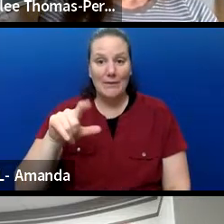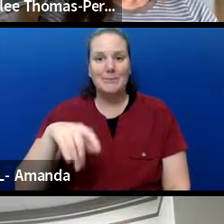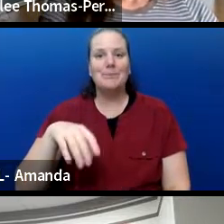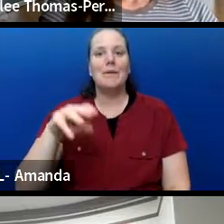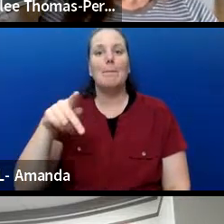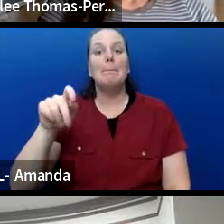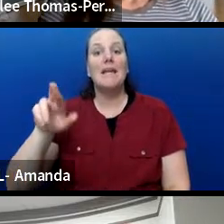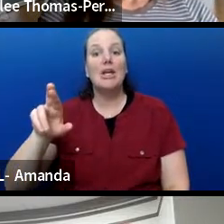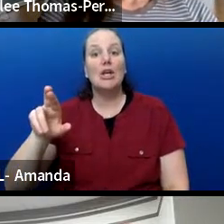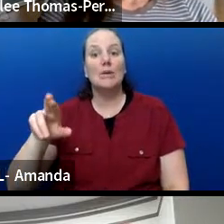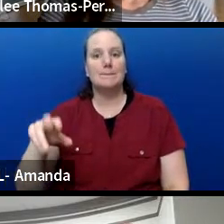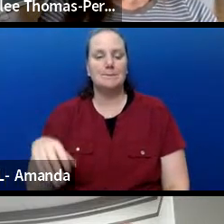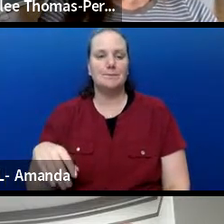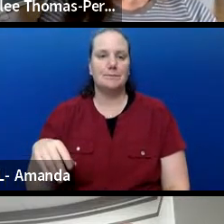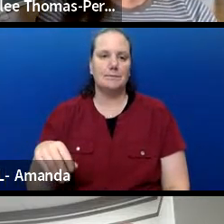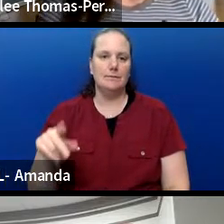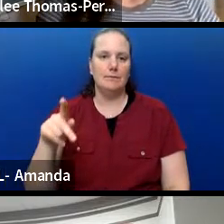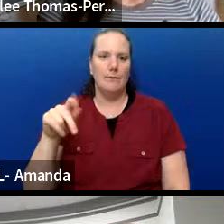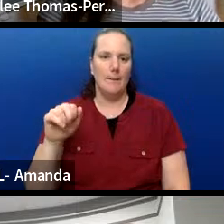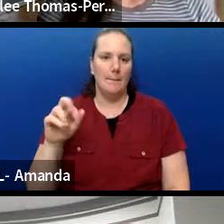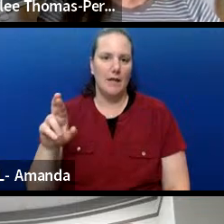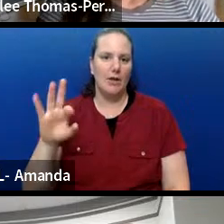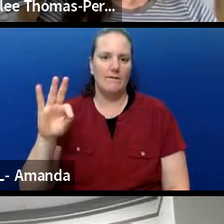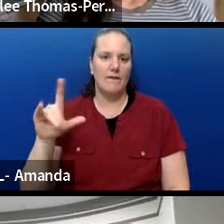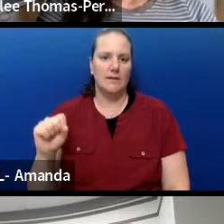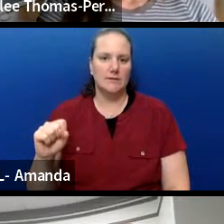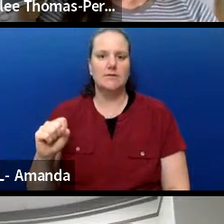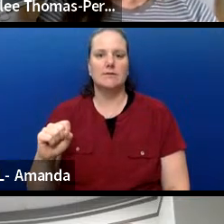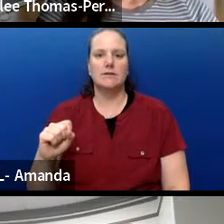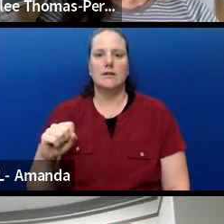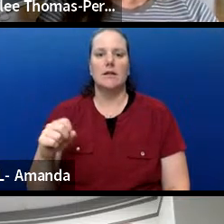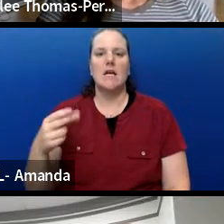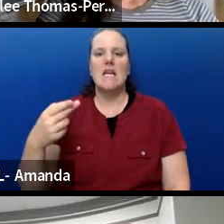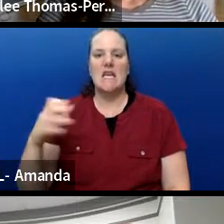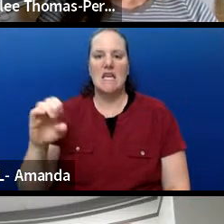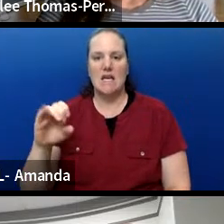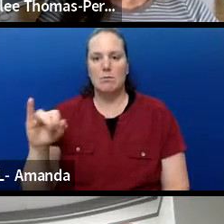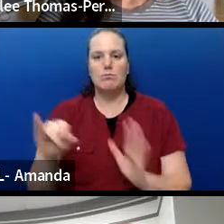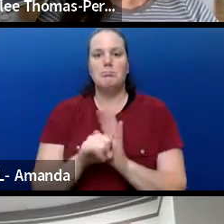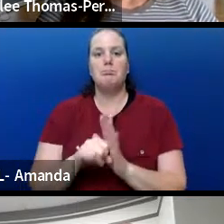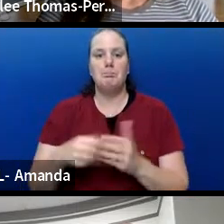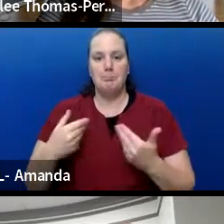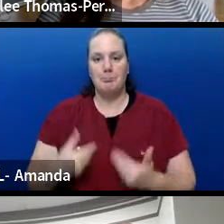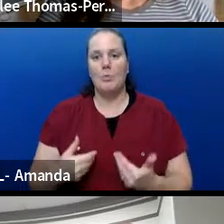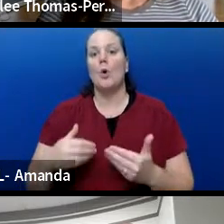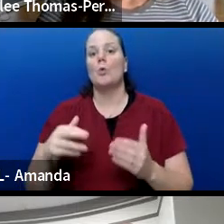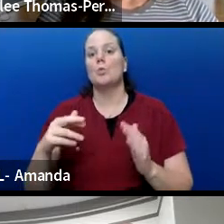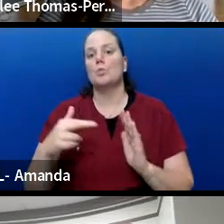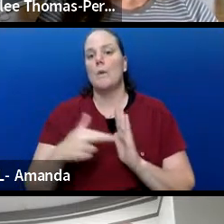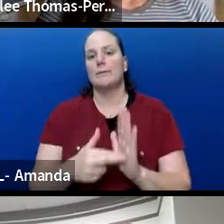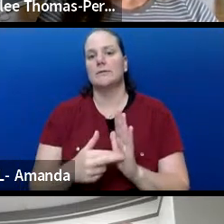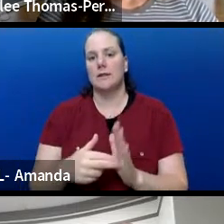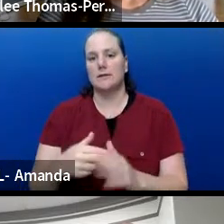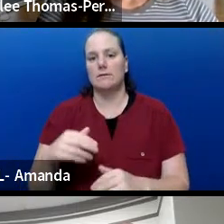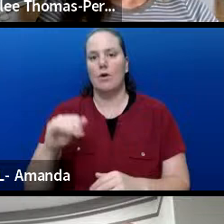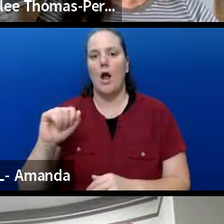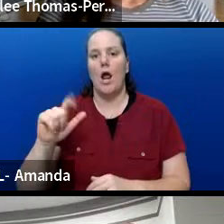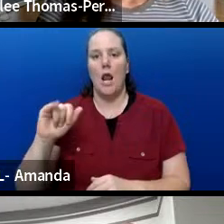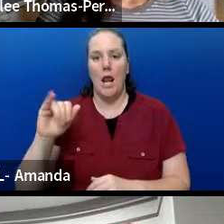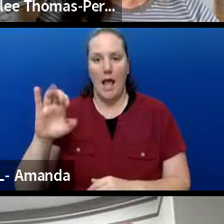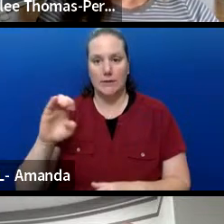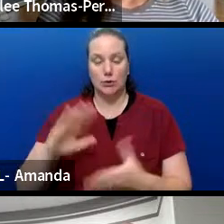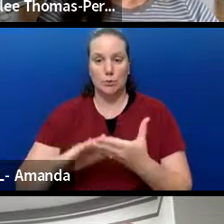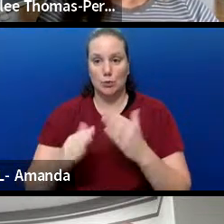Good morning. Peter Fells, he, him pronouns. I represent the Alliance for Community Engagement.